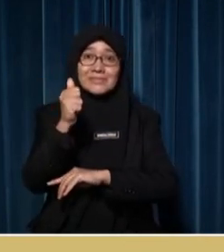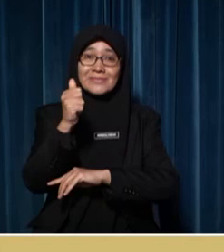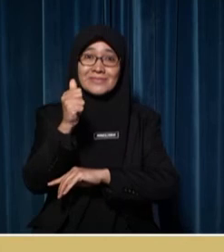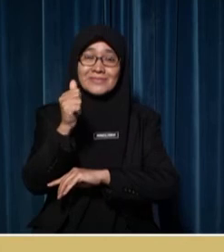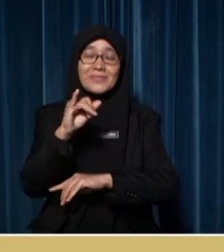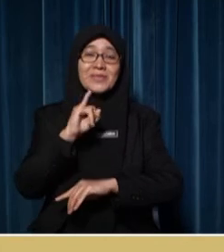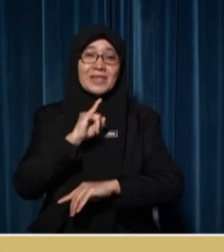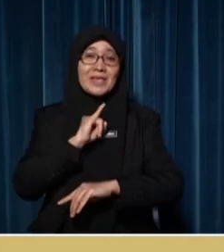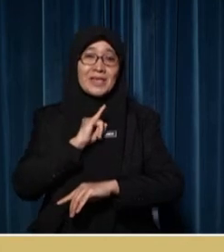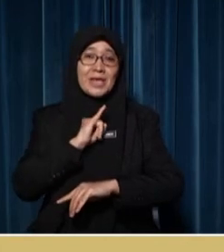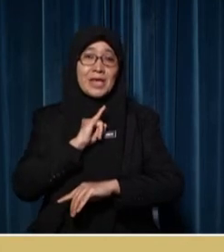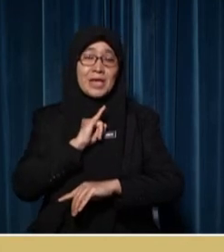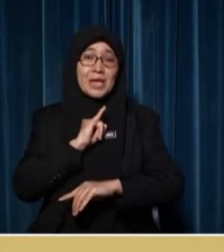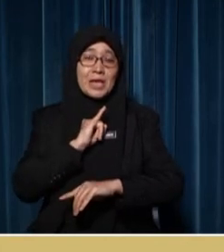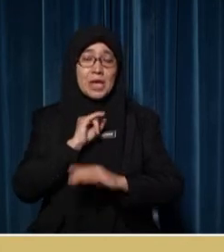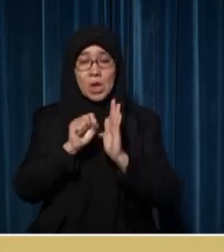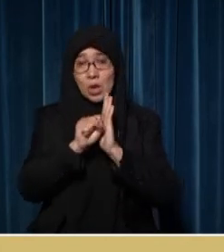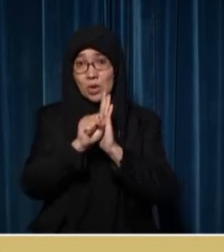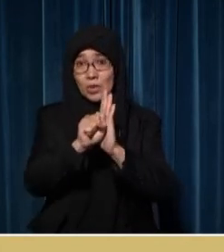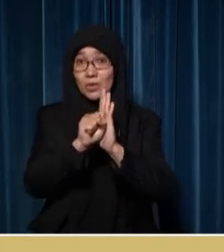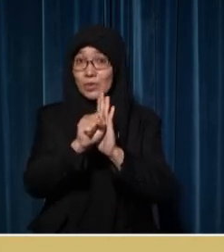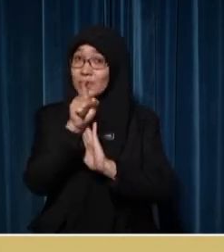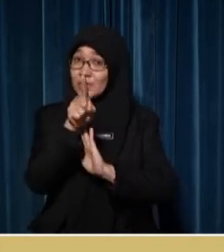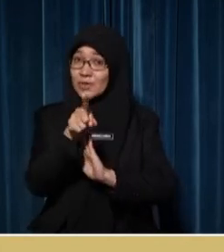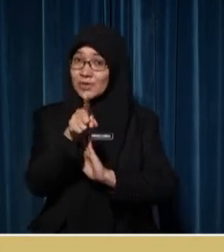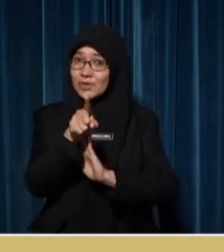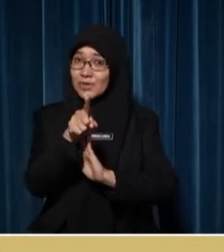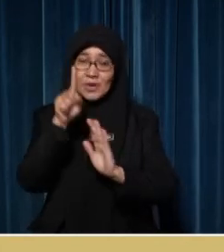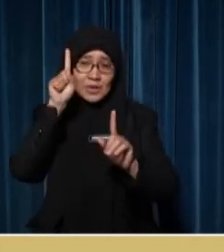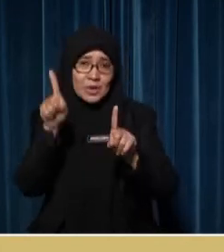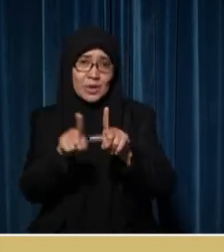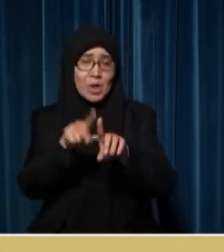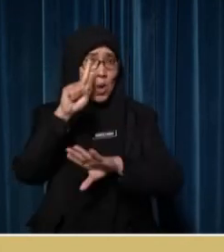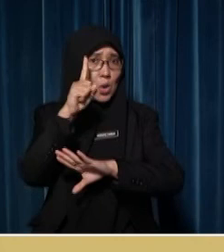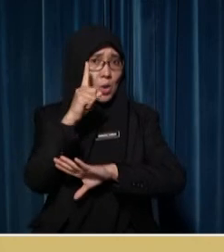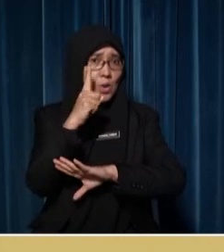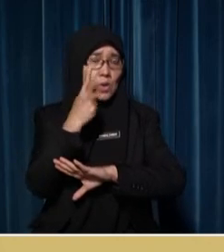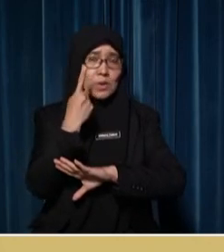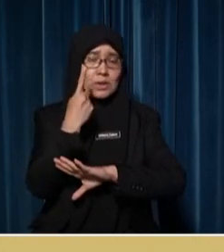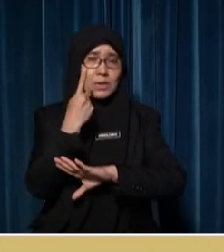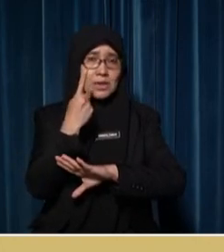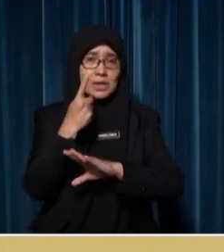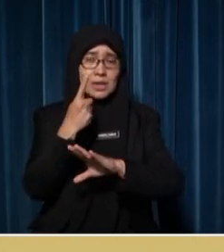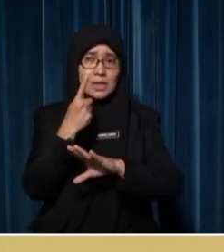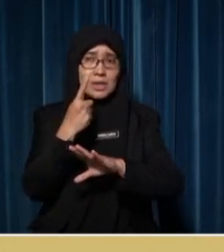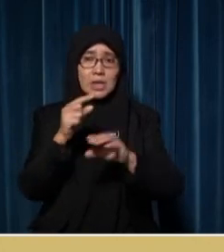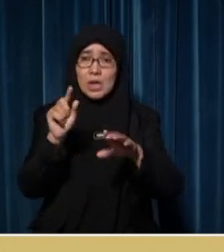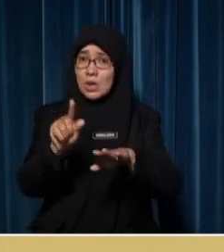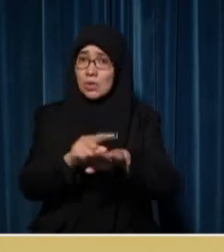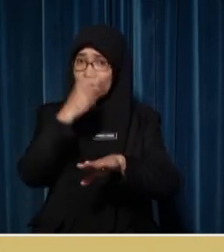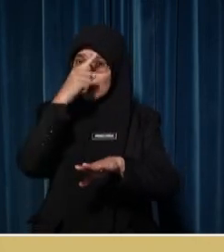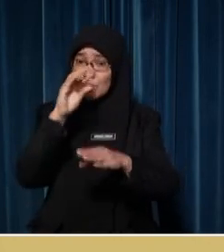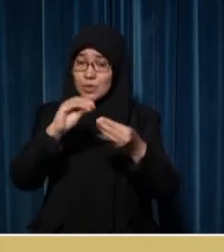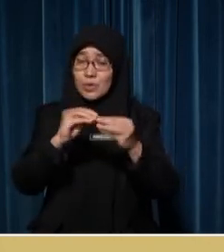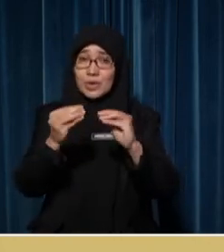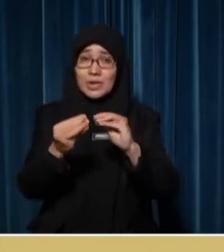I will now show you a trick that only works for whole numbers that end with